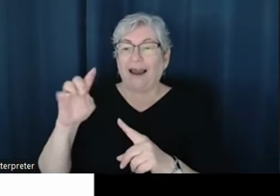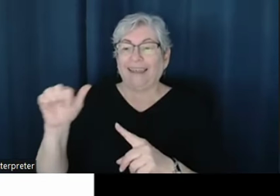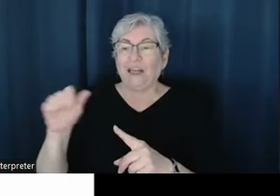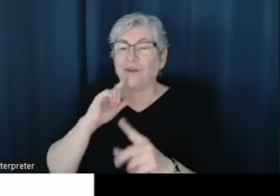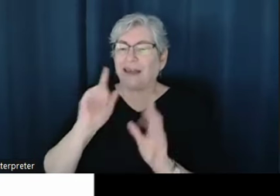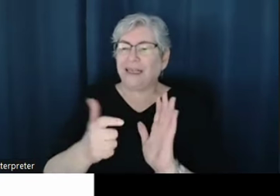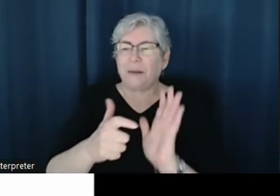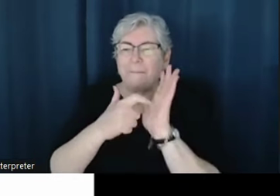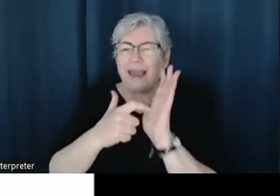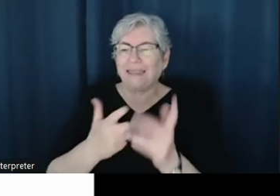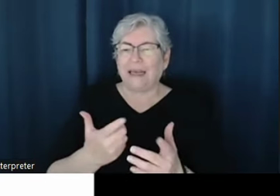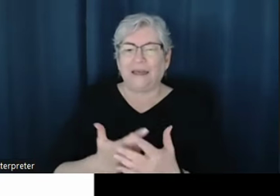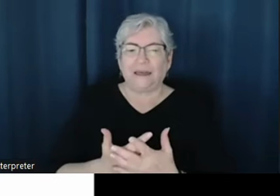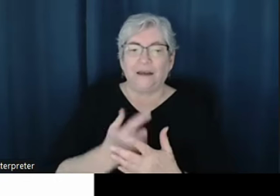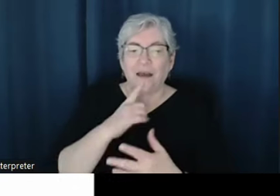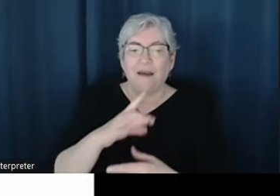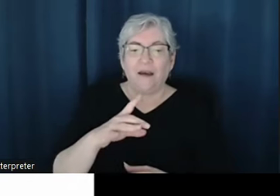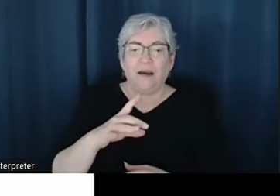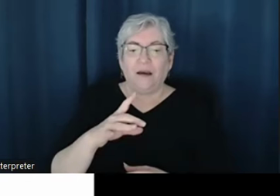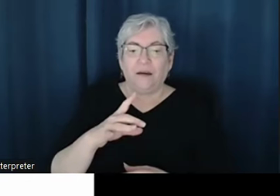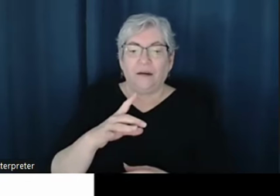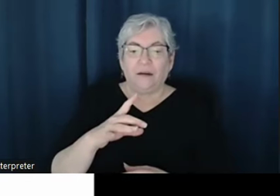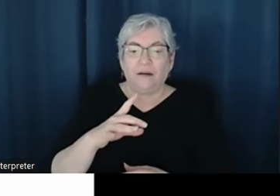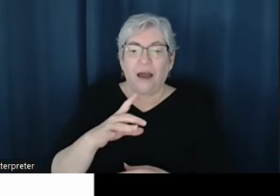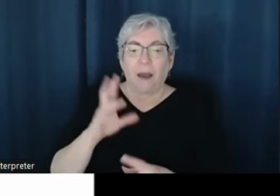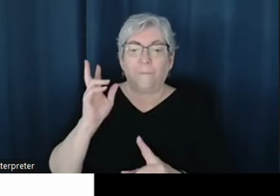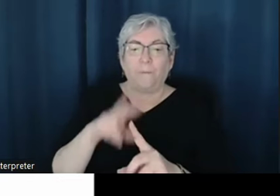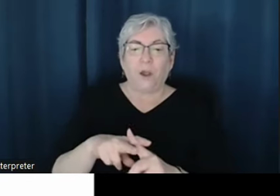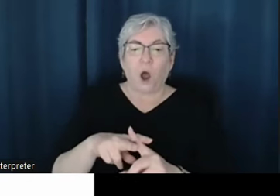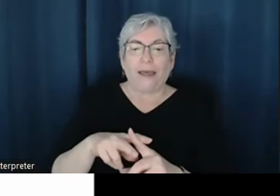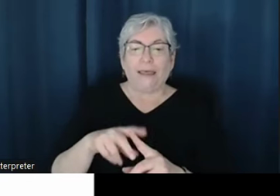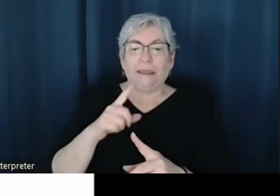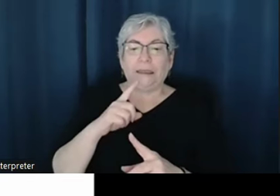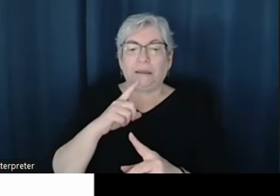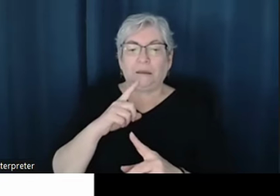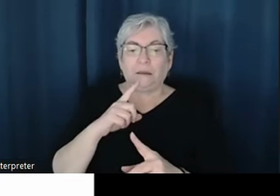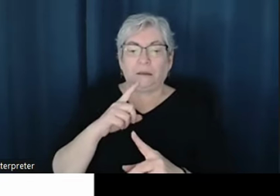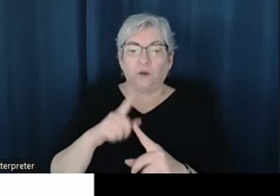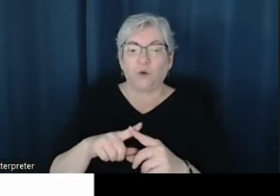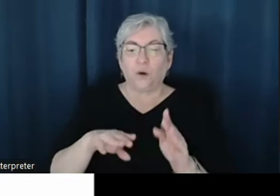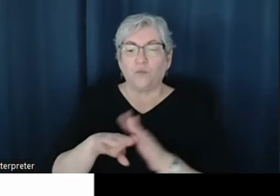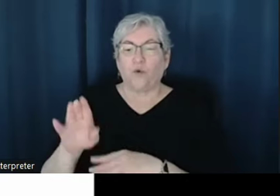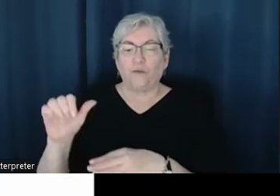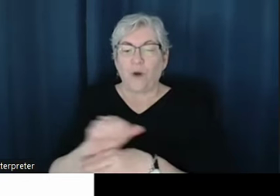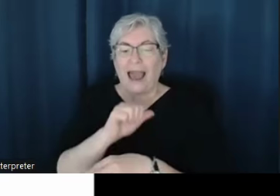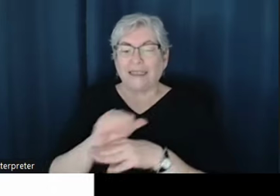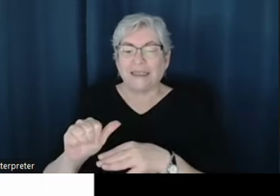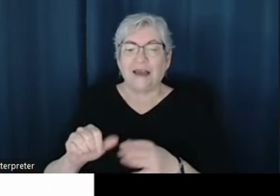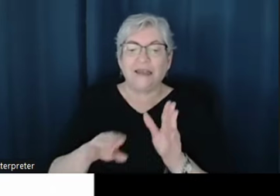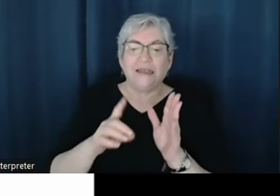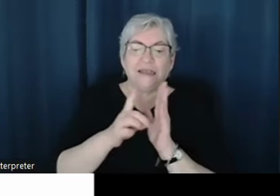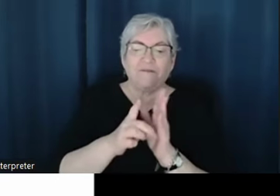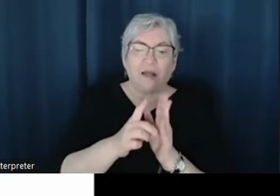Applying evidence-based findings to improve practices, developing model demonstration projects, these are all the